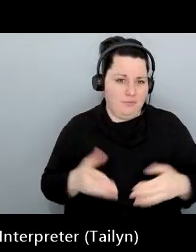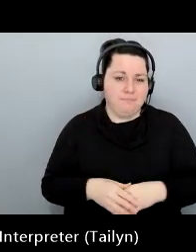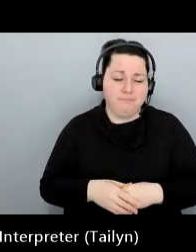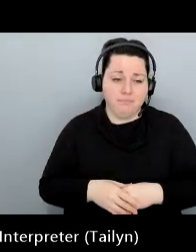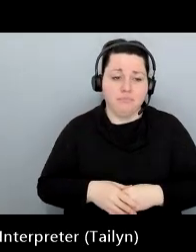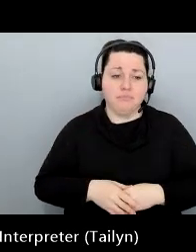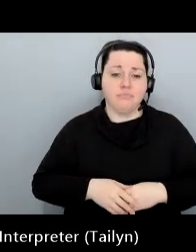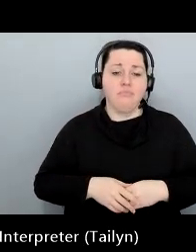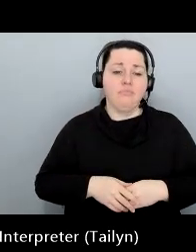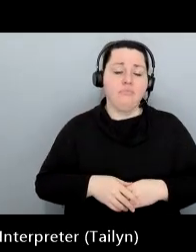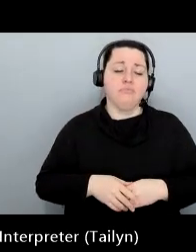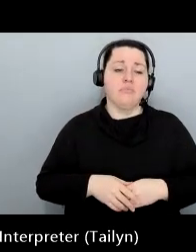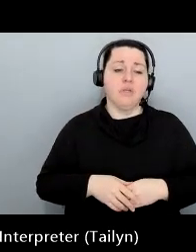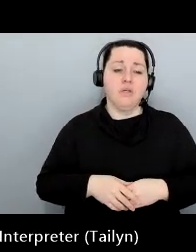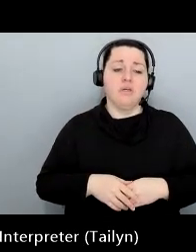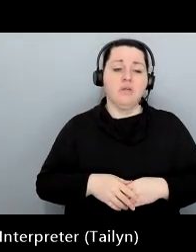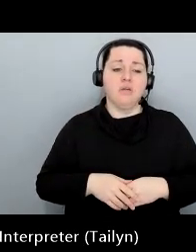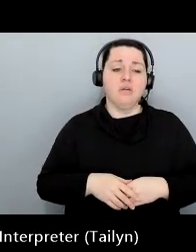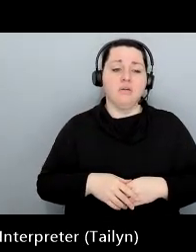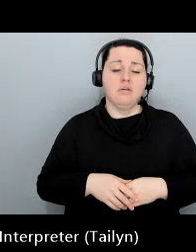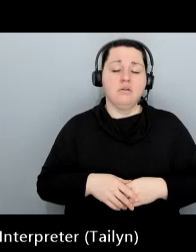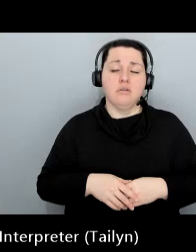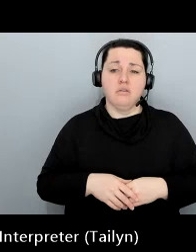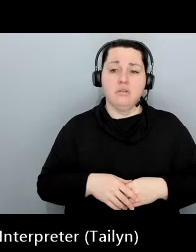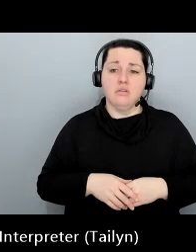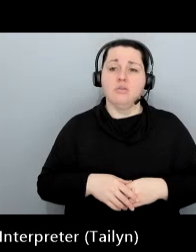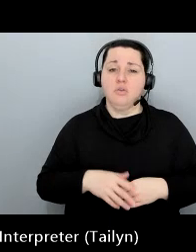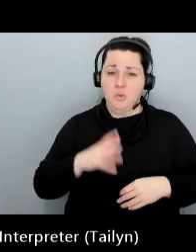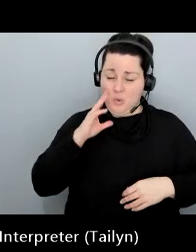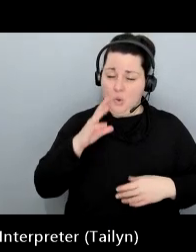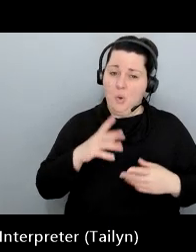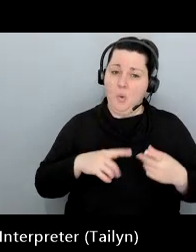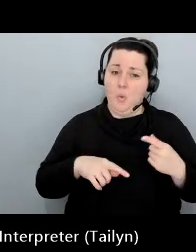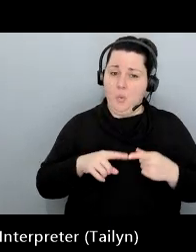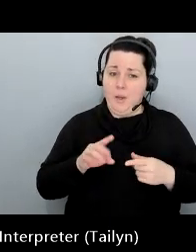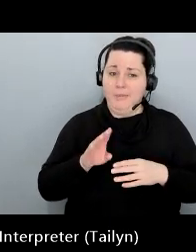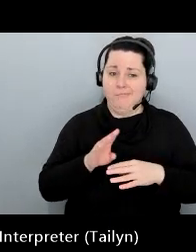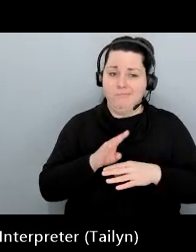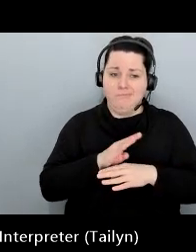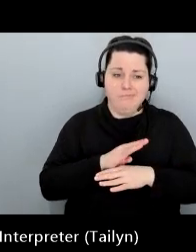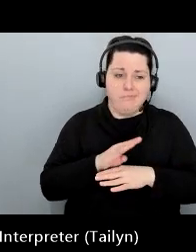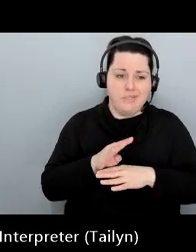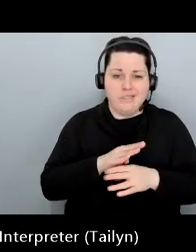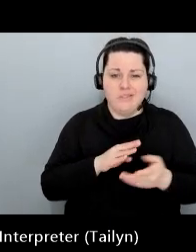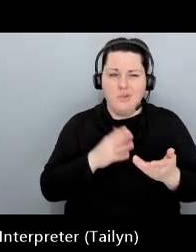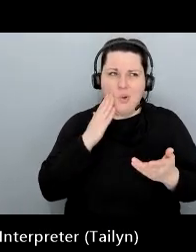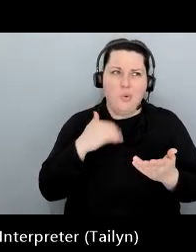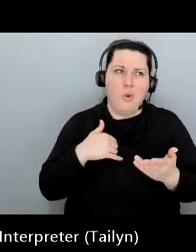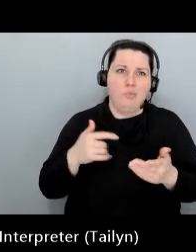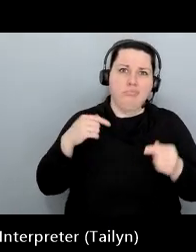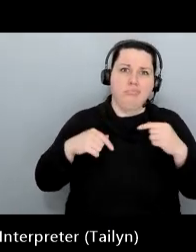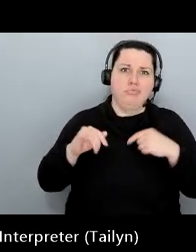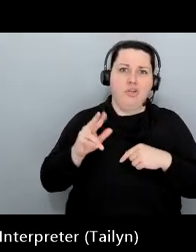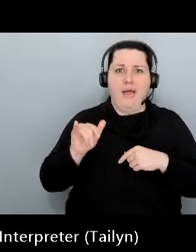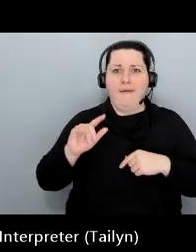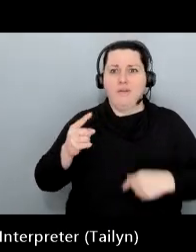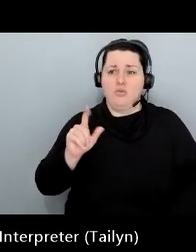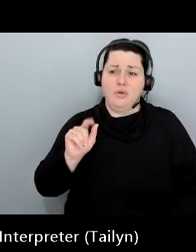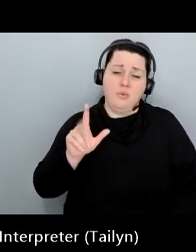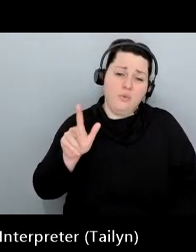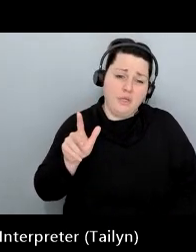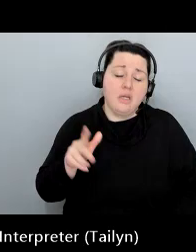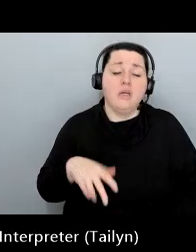while, in terms of when businesses could purchase, like, can go back to July 1st of 2023,